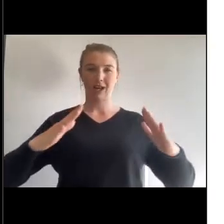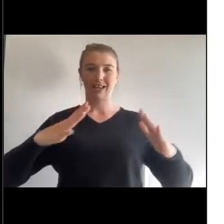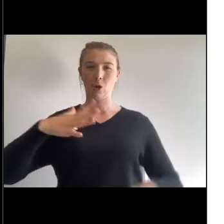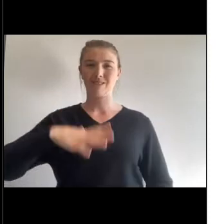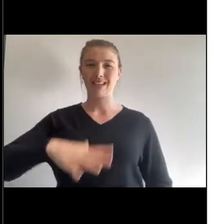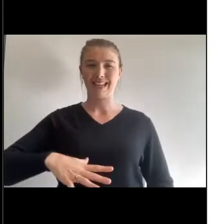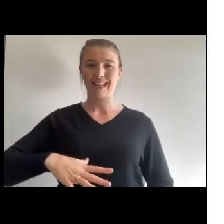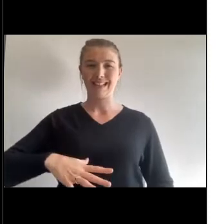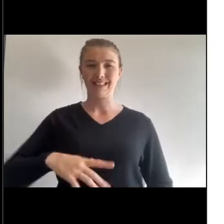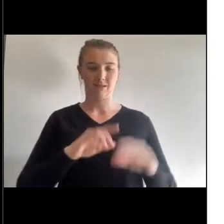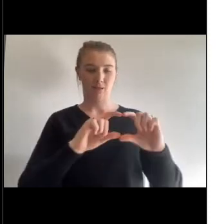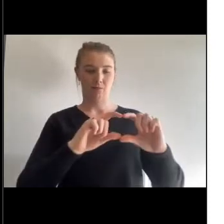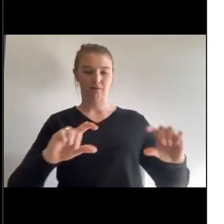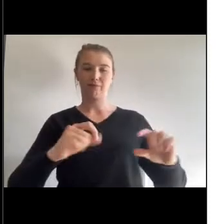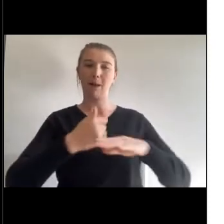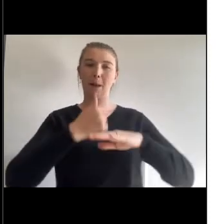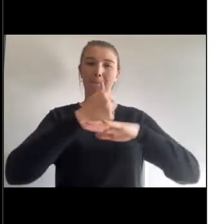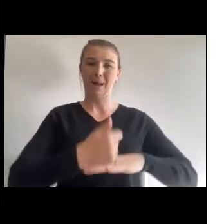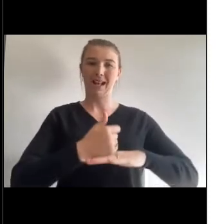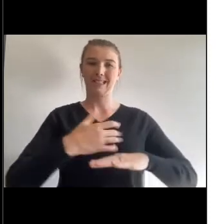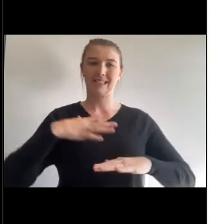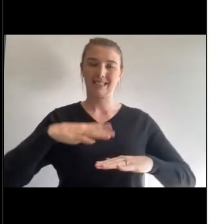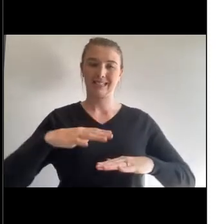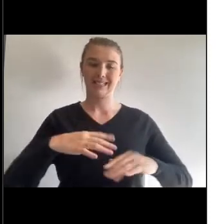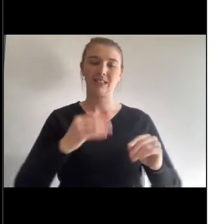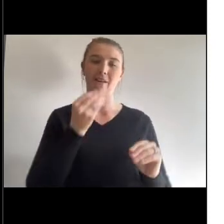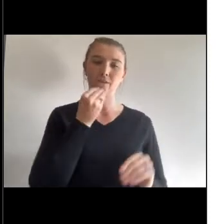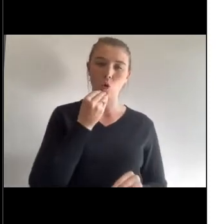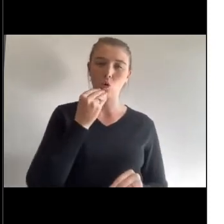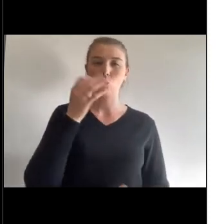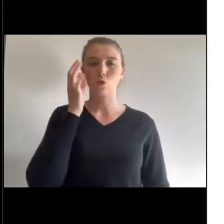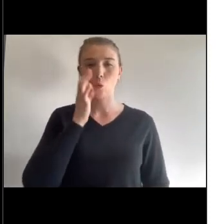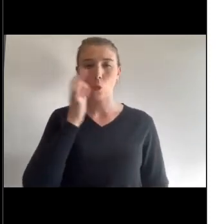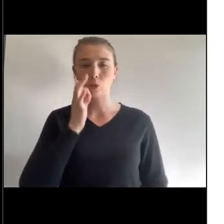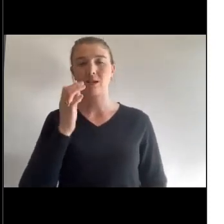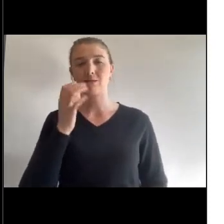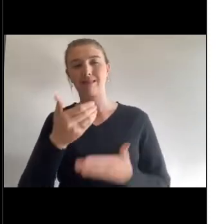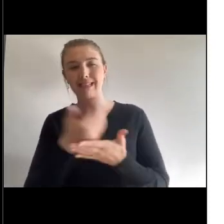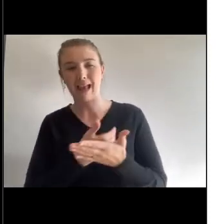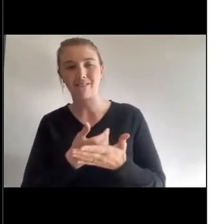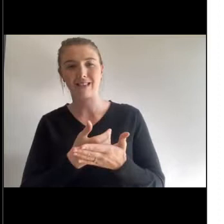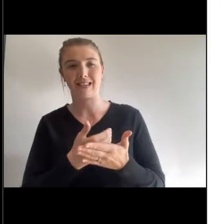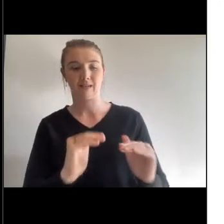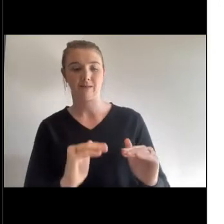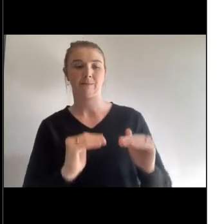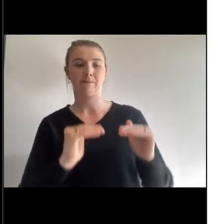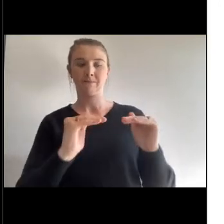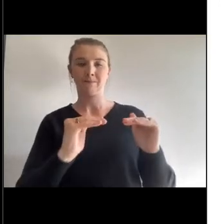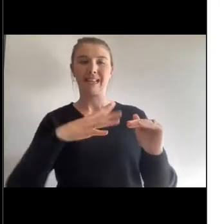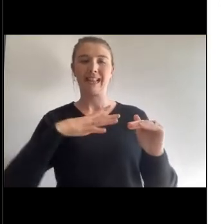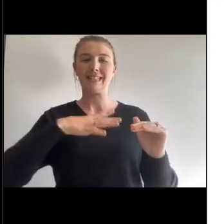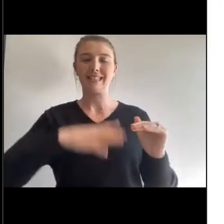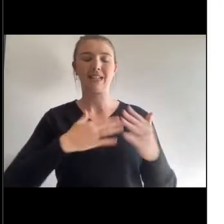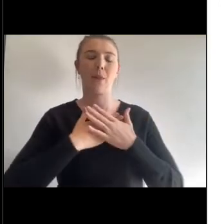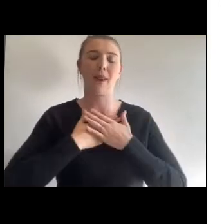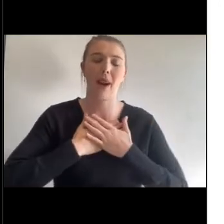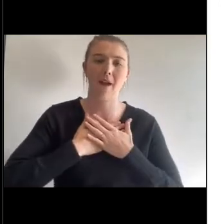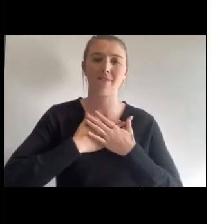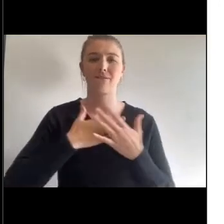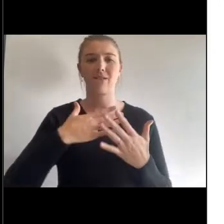and water and safety, the need for love and the need for belonging are the most important